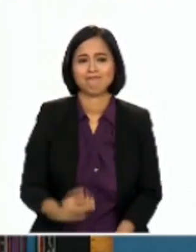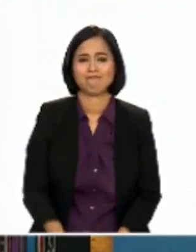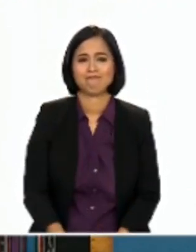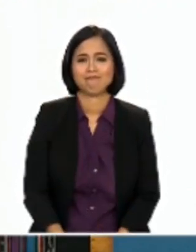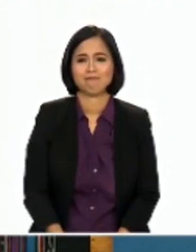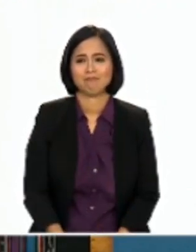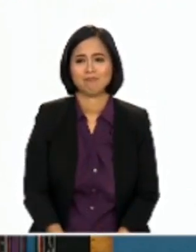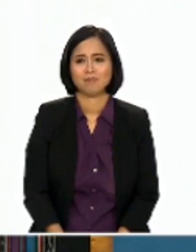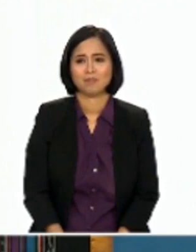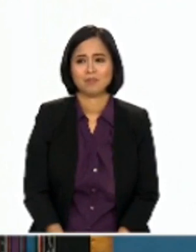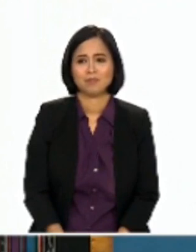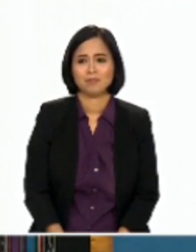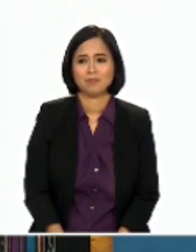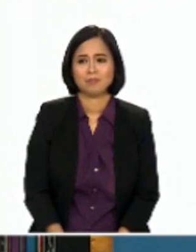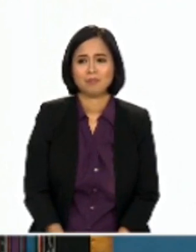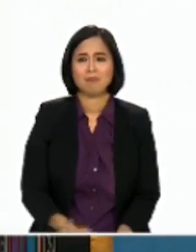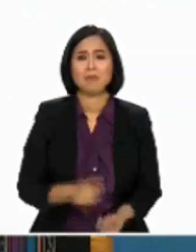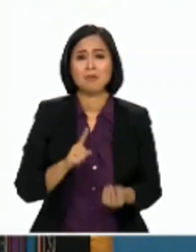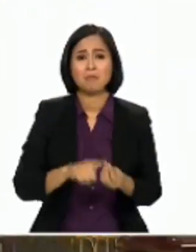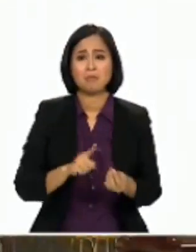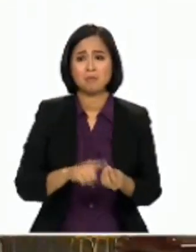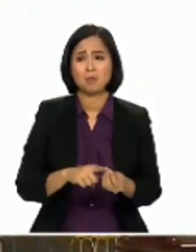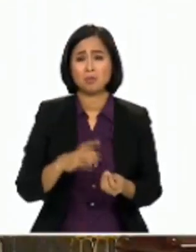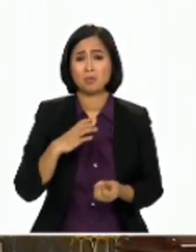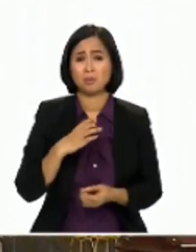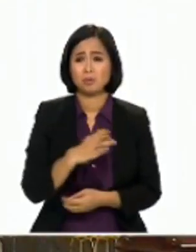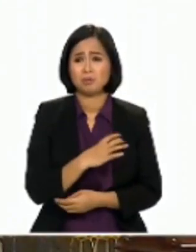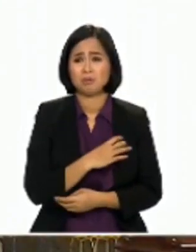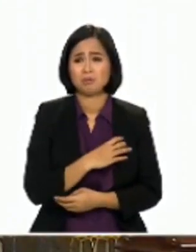Matala sa cabinet na ano,